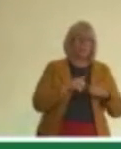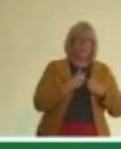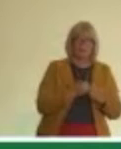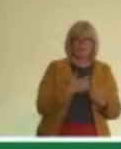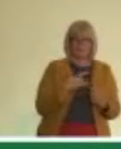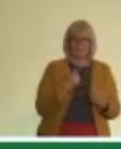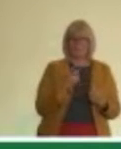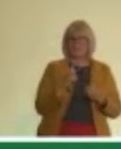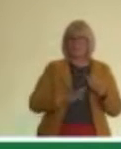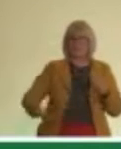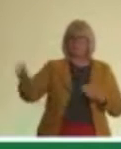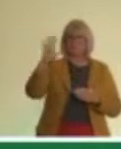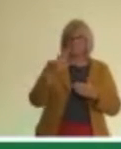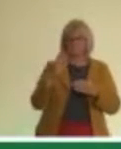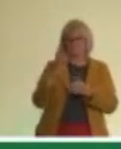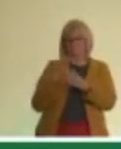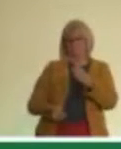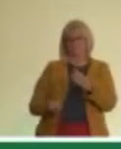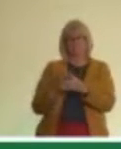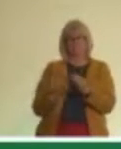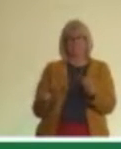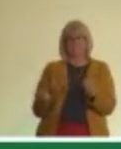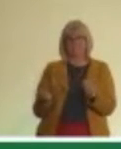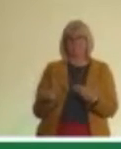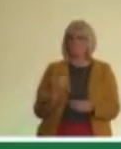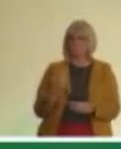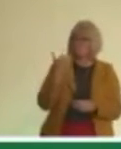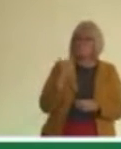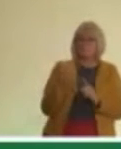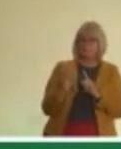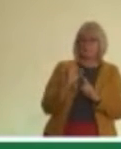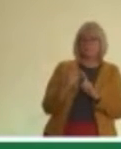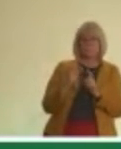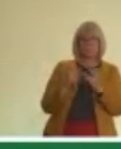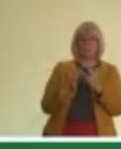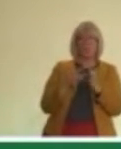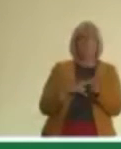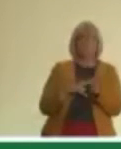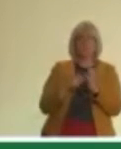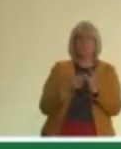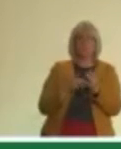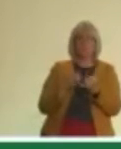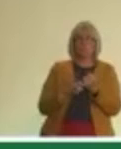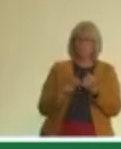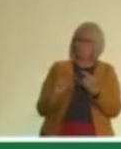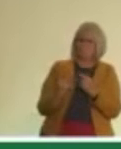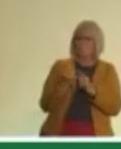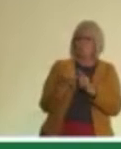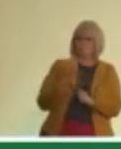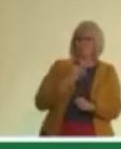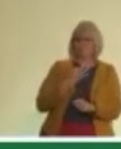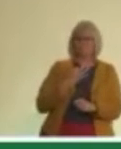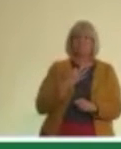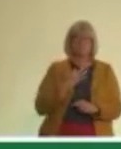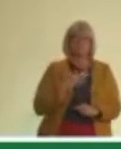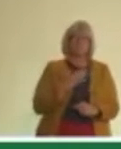our national conversation. Recently, I was interviewed by Owen Jones, and his first question to me was, what's the story of British politics at